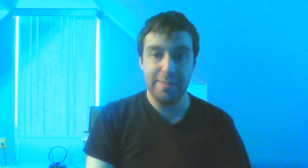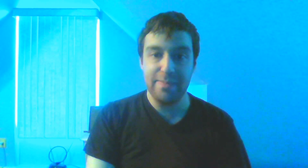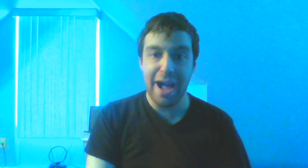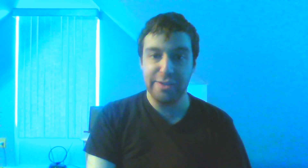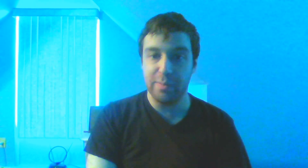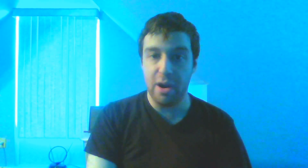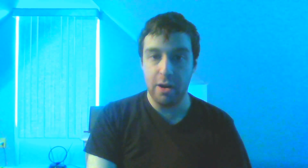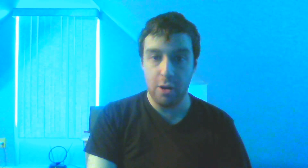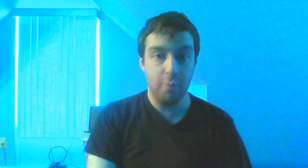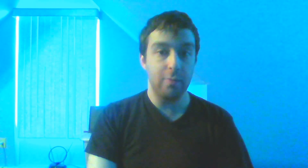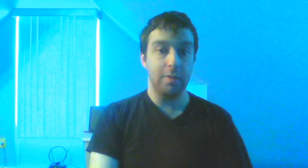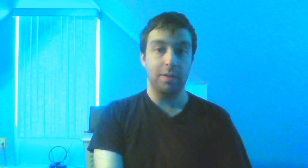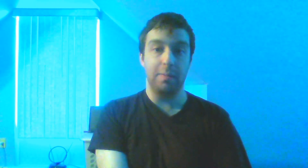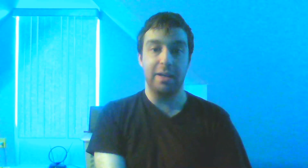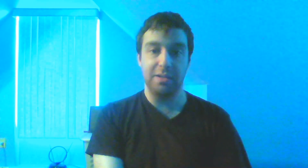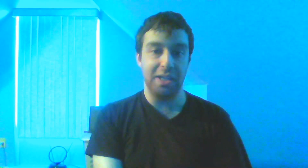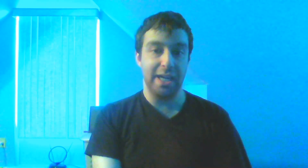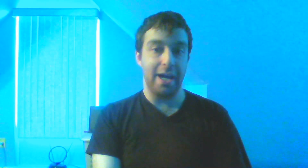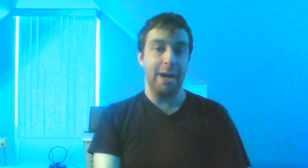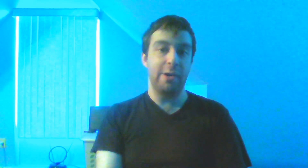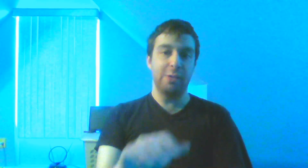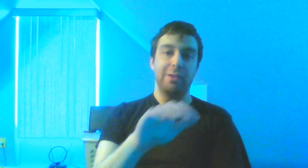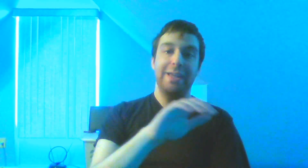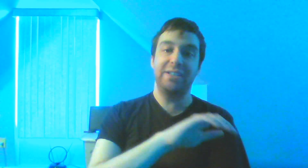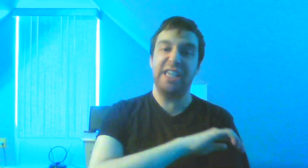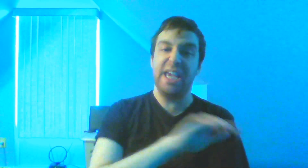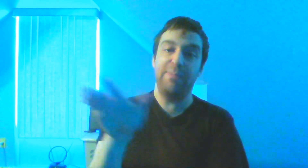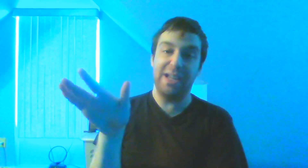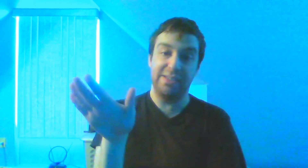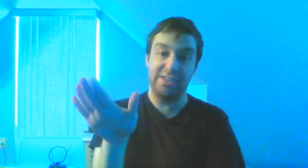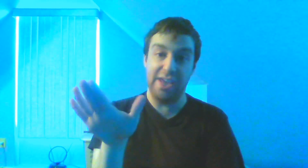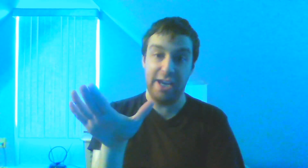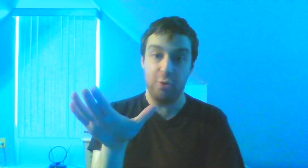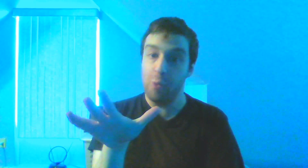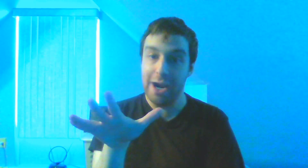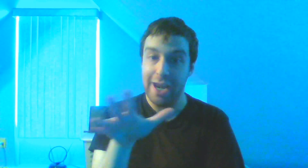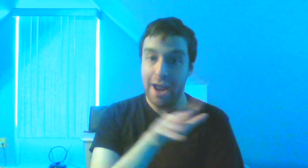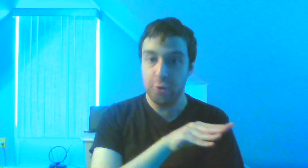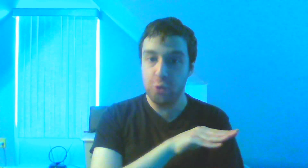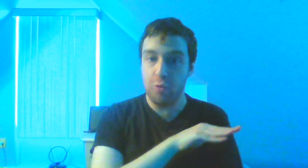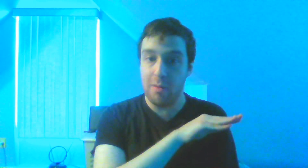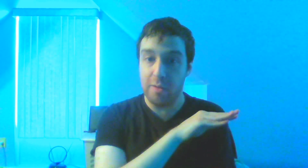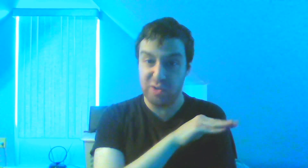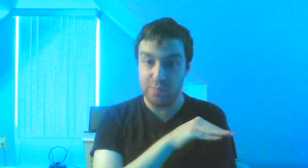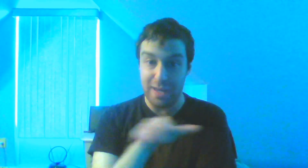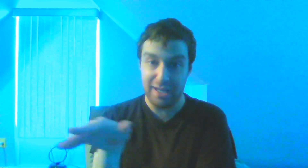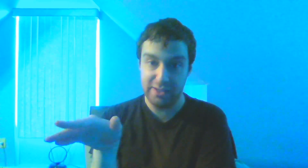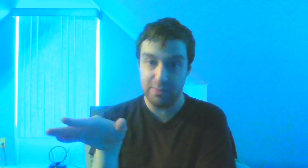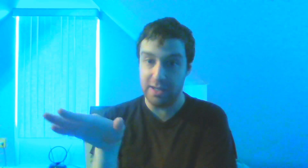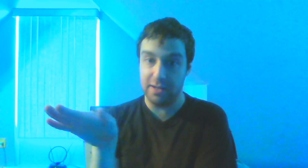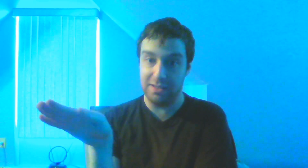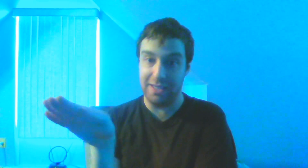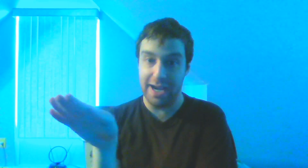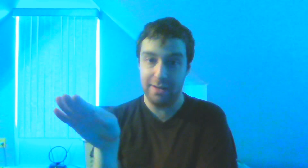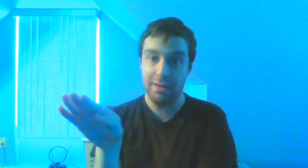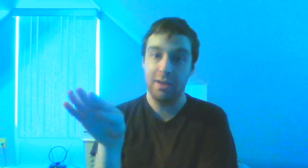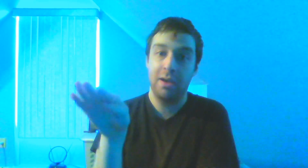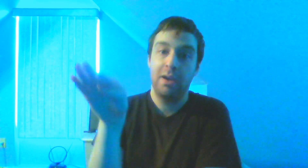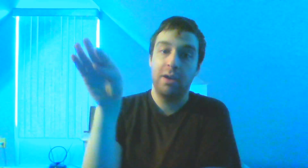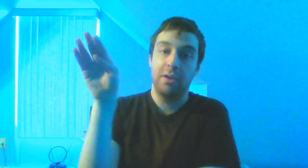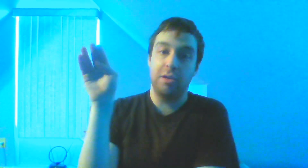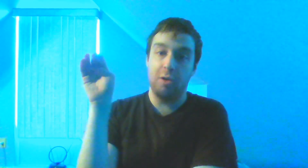I'll try to be back tomorrow because, again, I want to at least keep in sync when Andrew Cuomo speaks because,